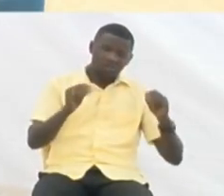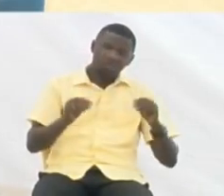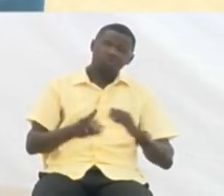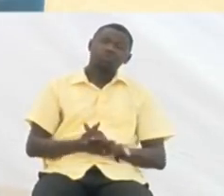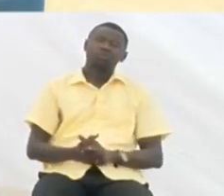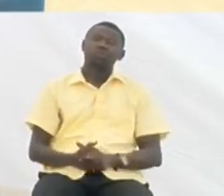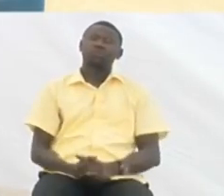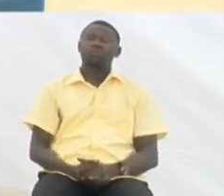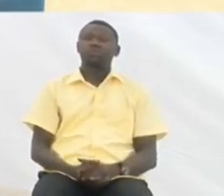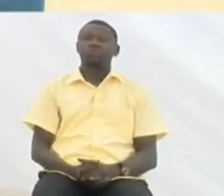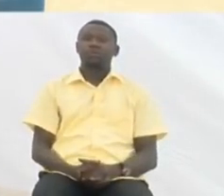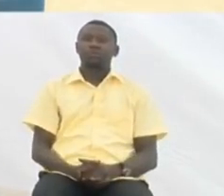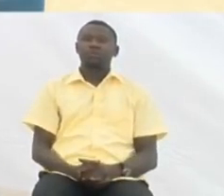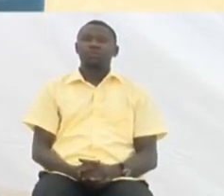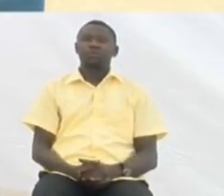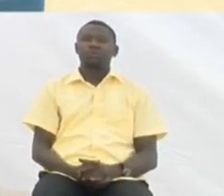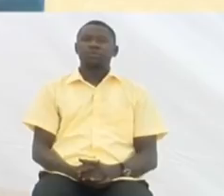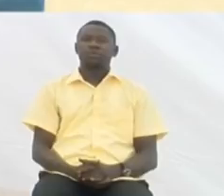Ari. But.